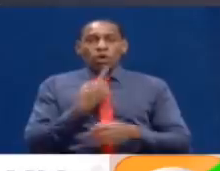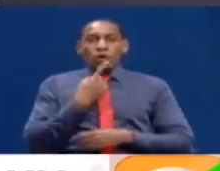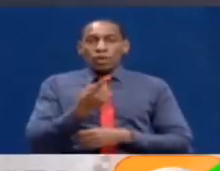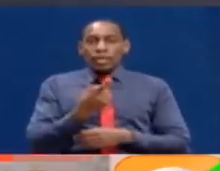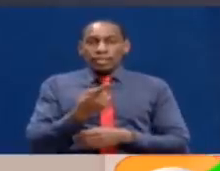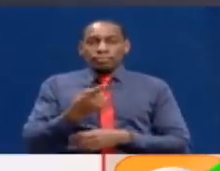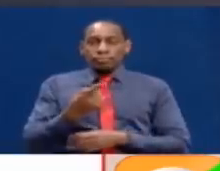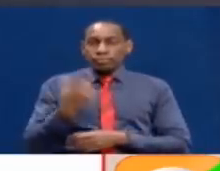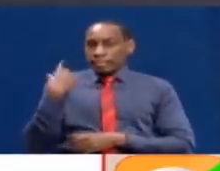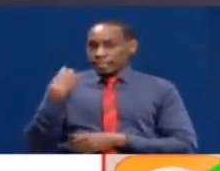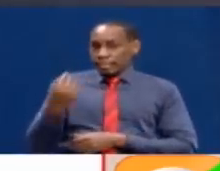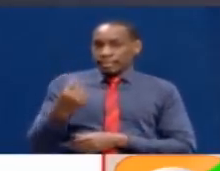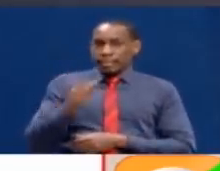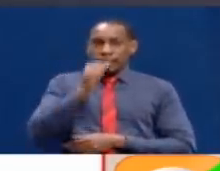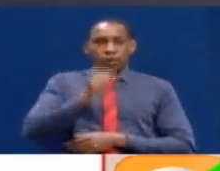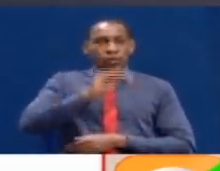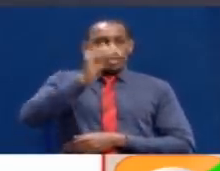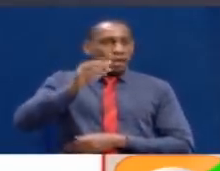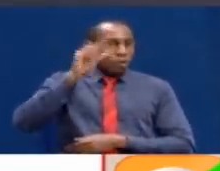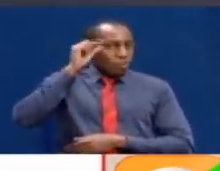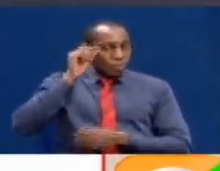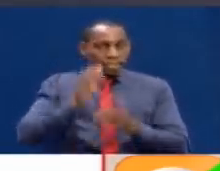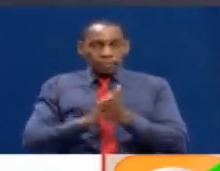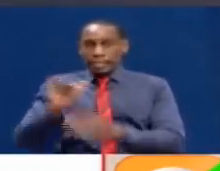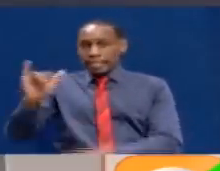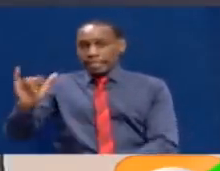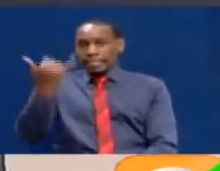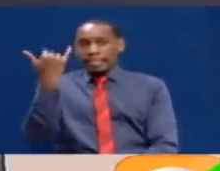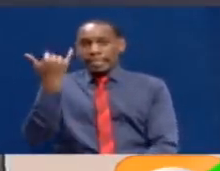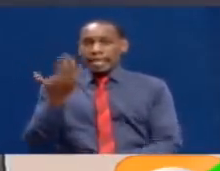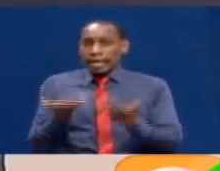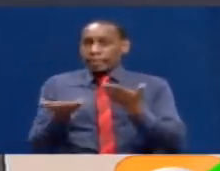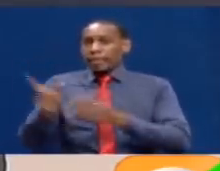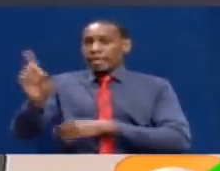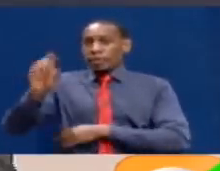in 2 parts of the country yesterday, Old Town, Mombasa, and Eastleigh in Nairobi County.